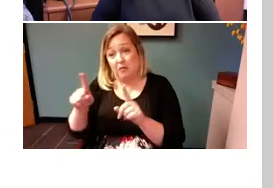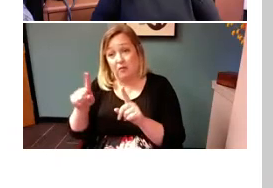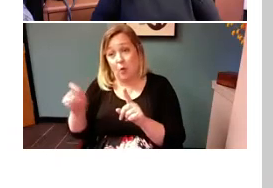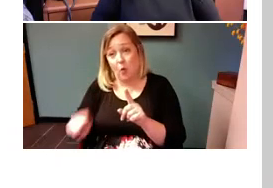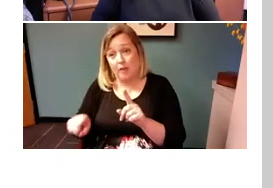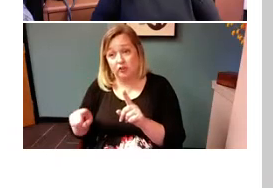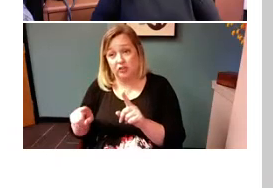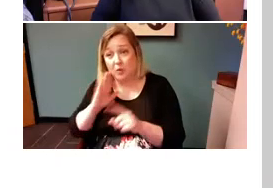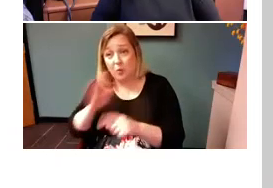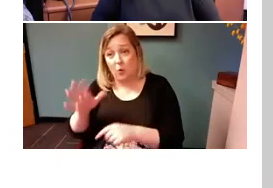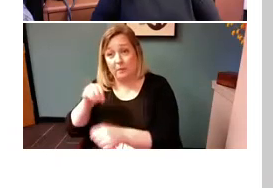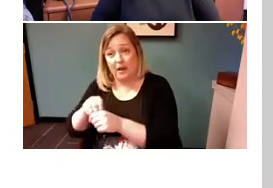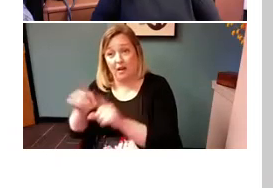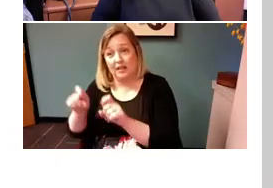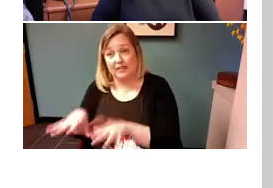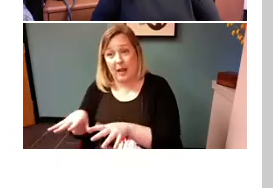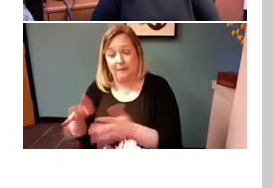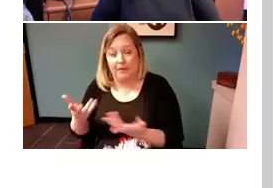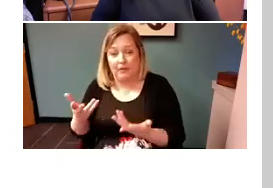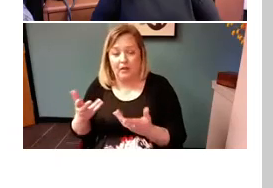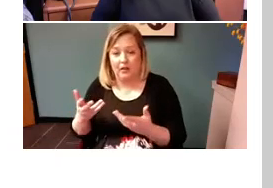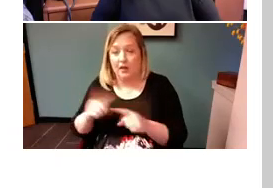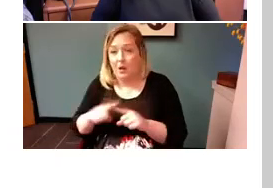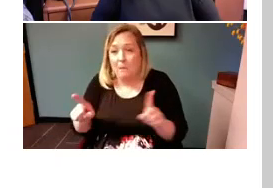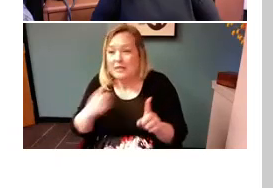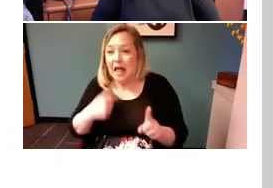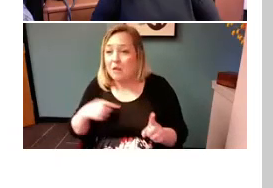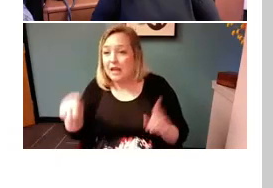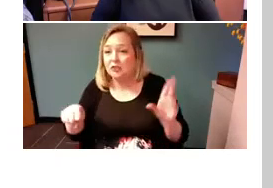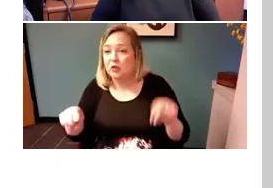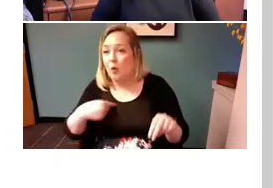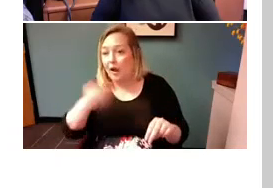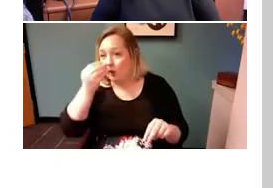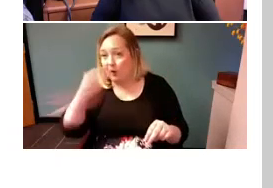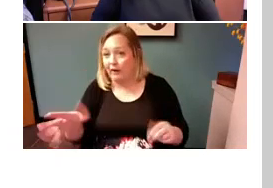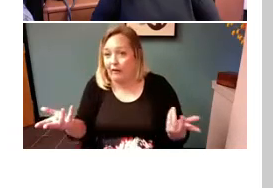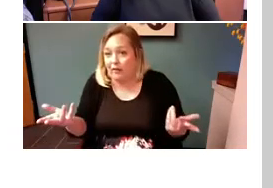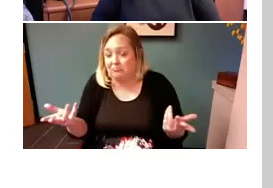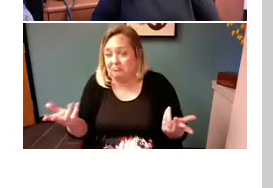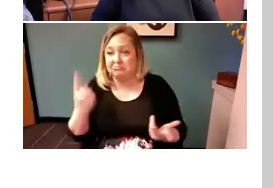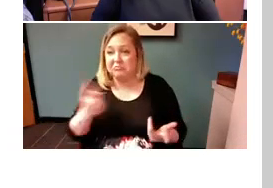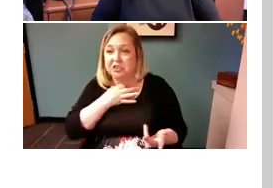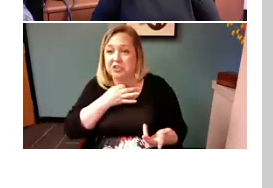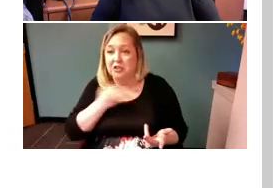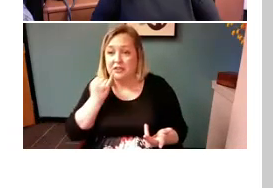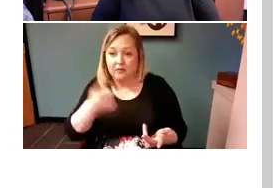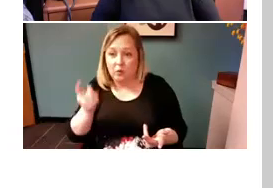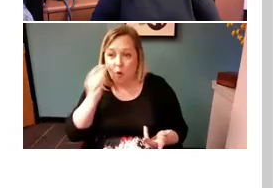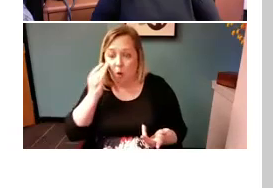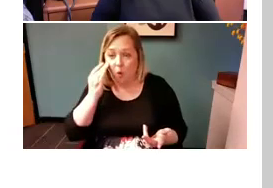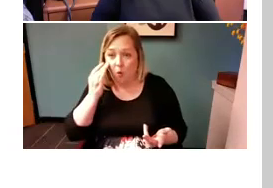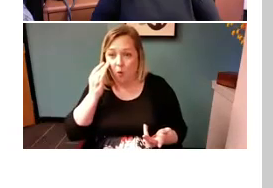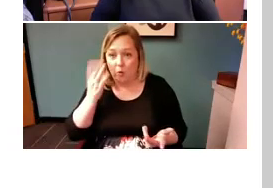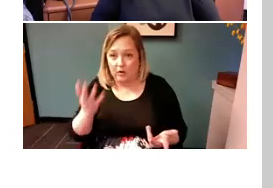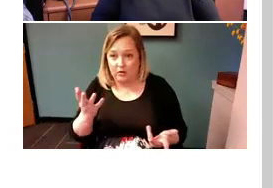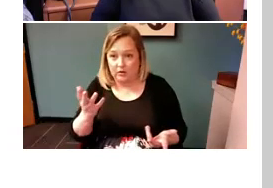But again, type in yes or no, I don't care. I mean, I just want to know if you know or not. That is the thing I'm going to come back